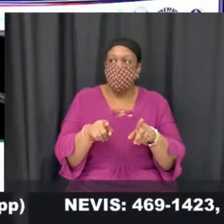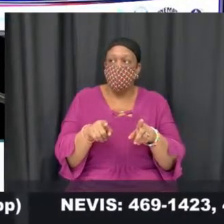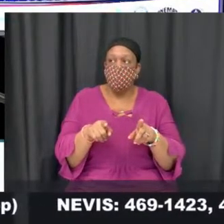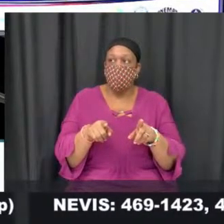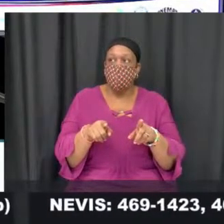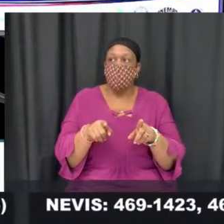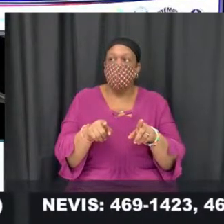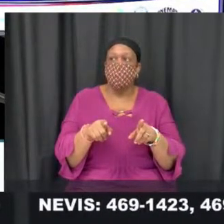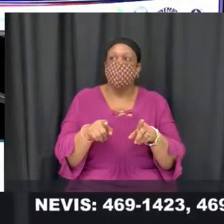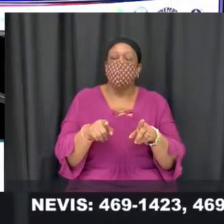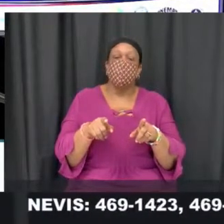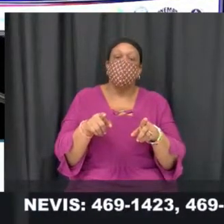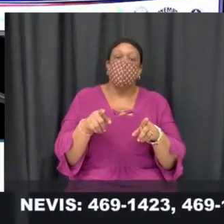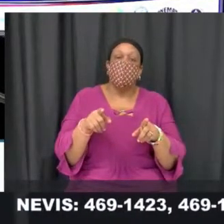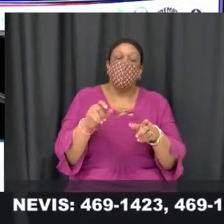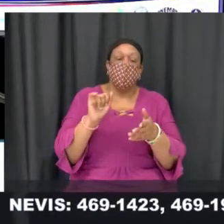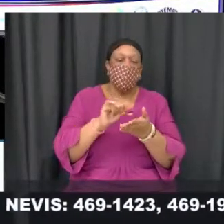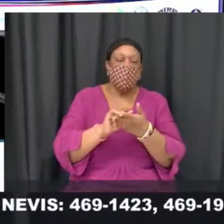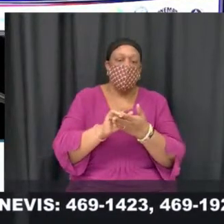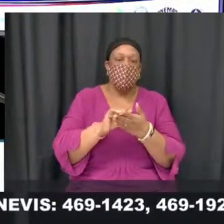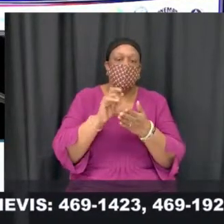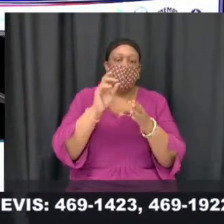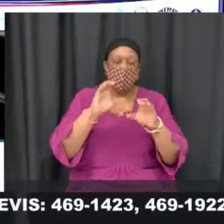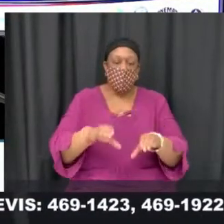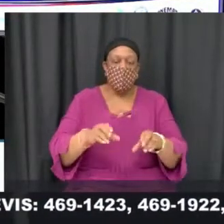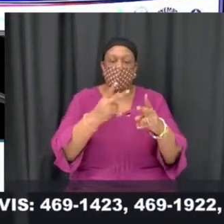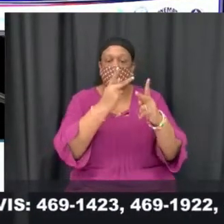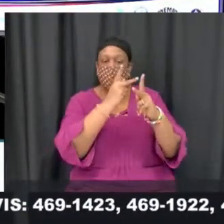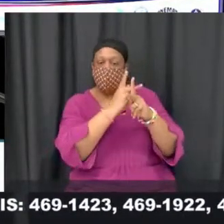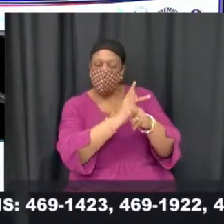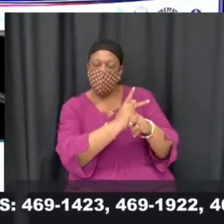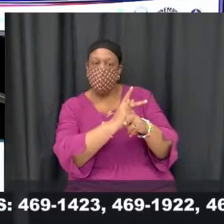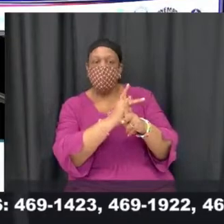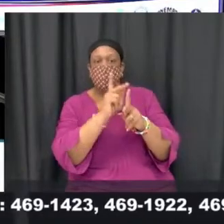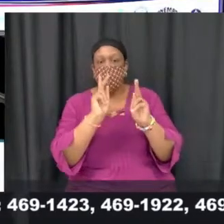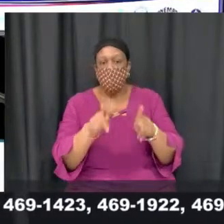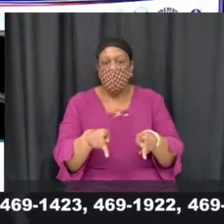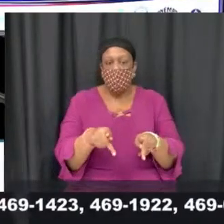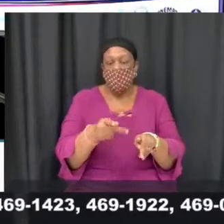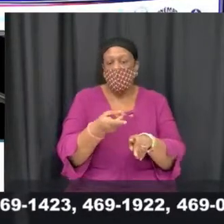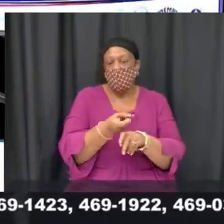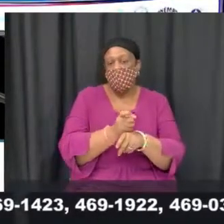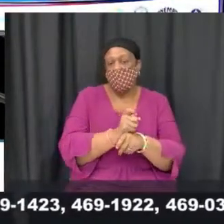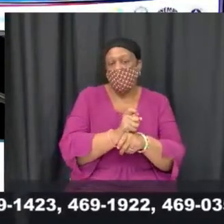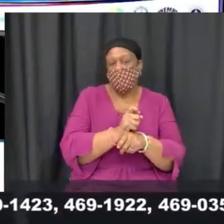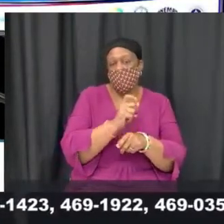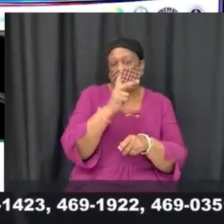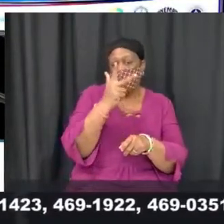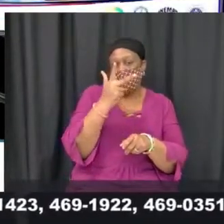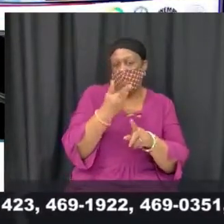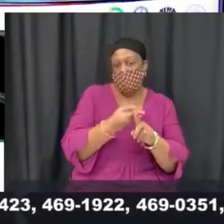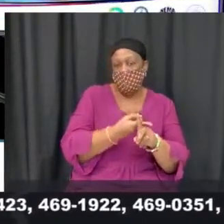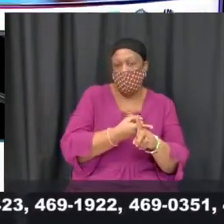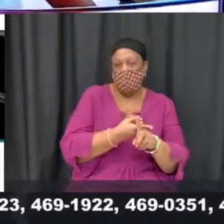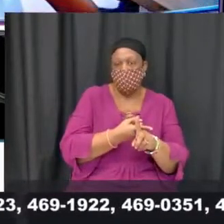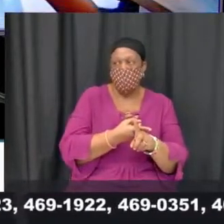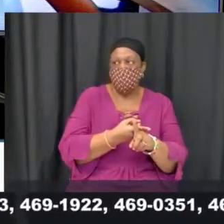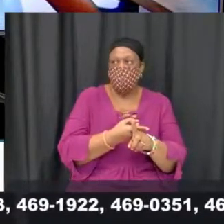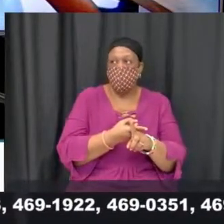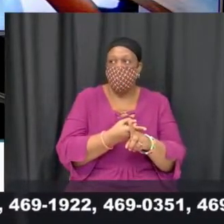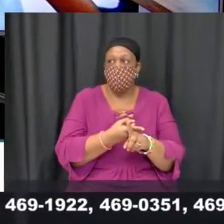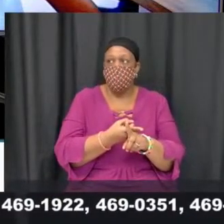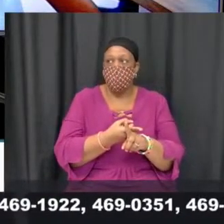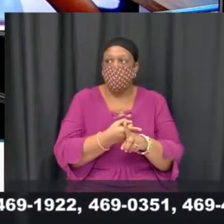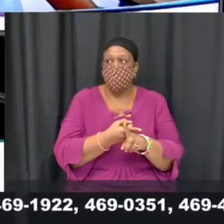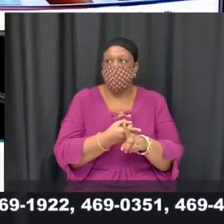wane after about 3 months. And so once you are deemed fully recovered, you actually can have your second dose right after you